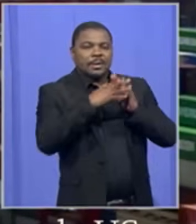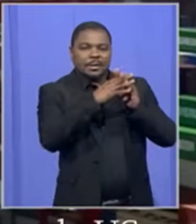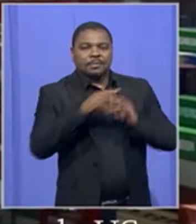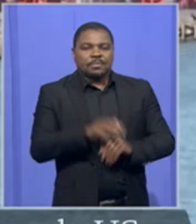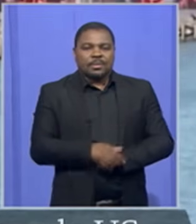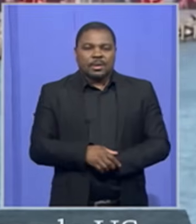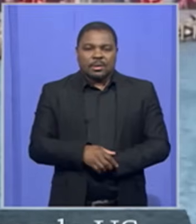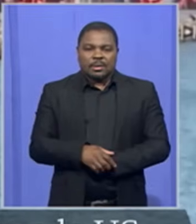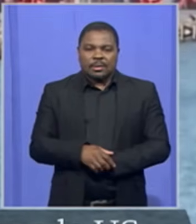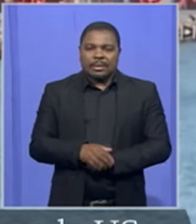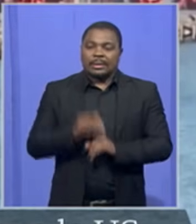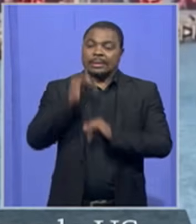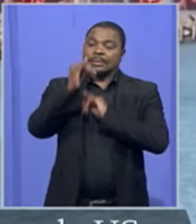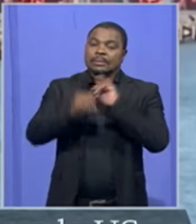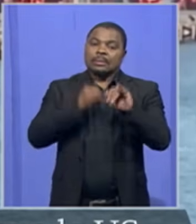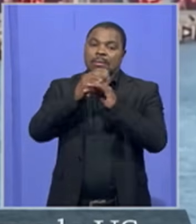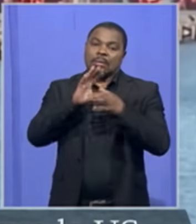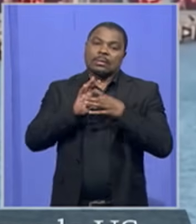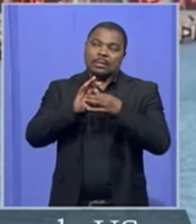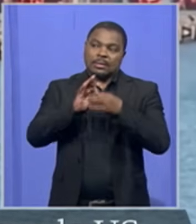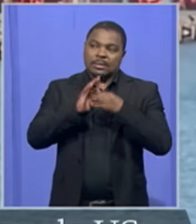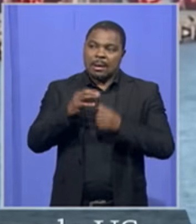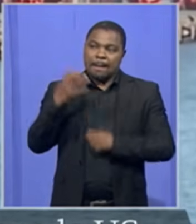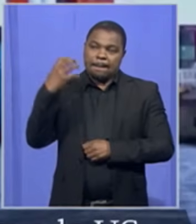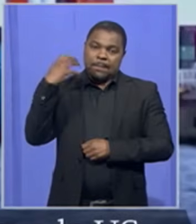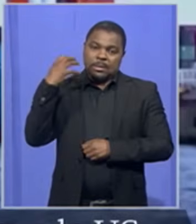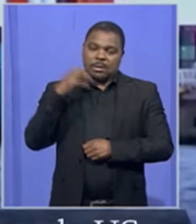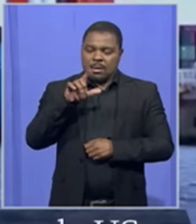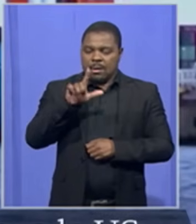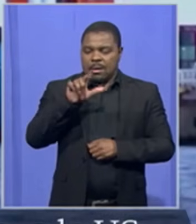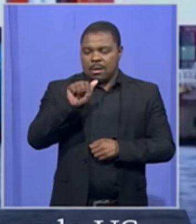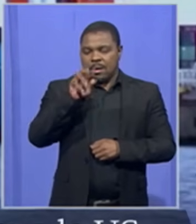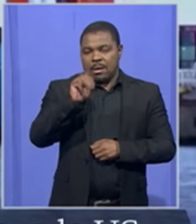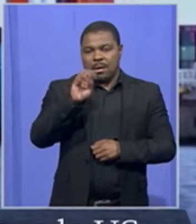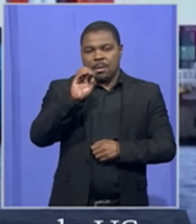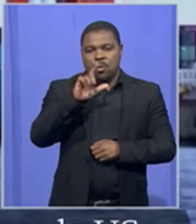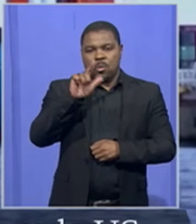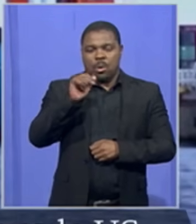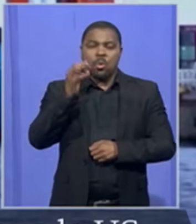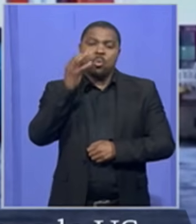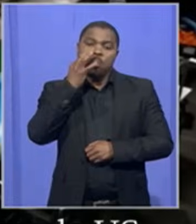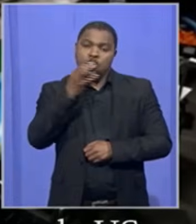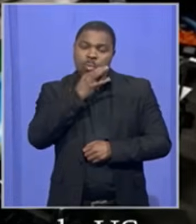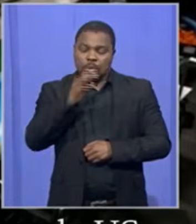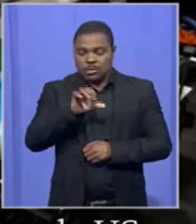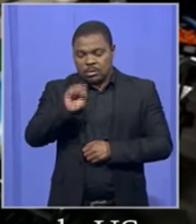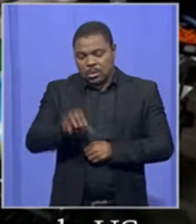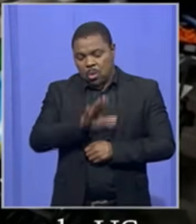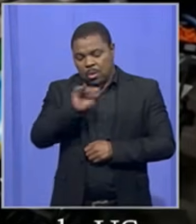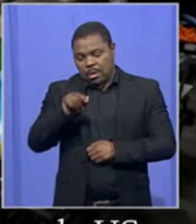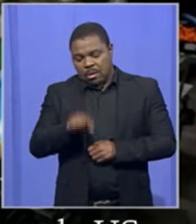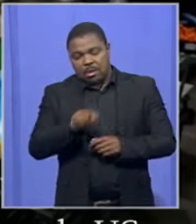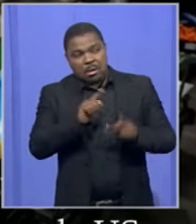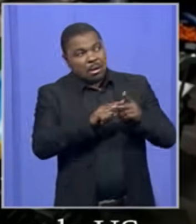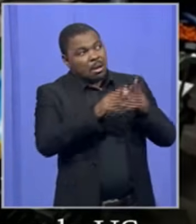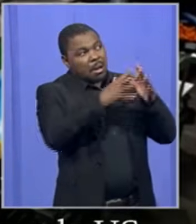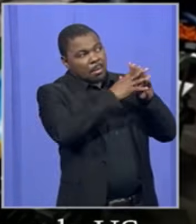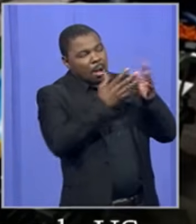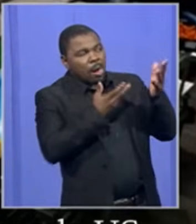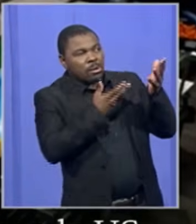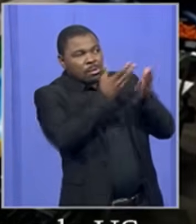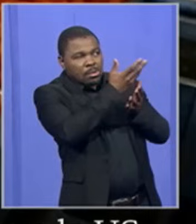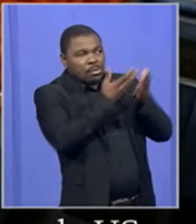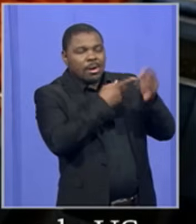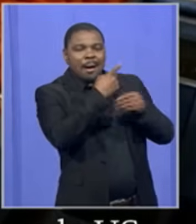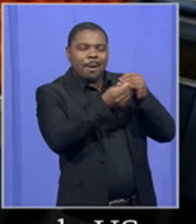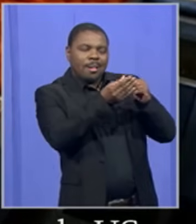Tona ya merero ya boditšhaba Ronald Lamola a re Pretoria e tla tswelela go buisana le Washington ka ga morero wa lekgetho. A